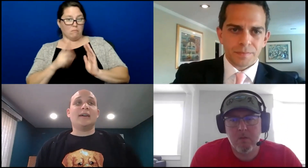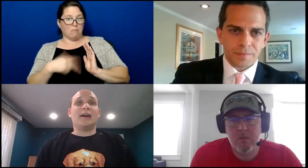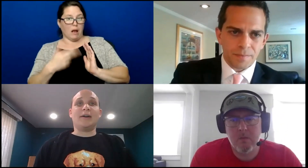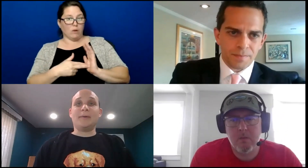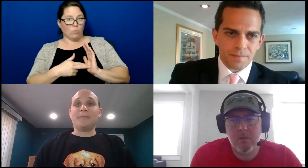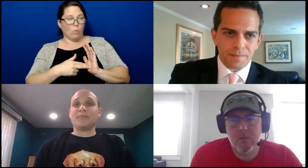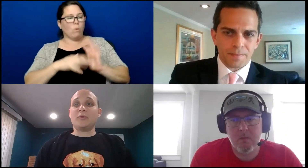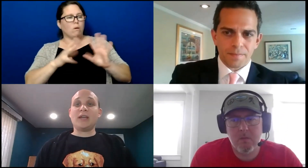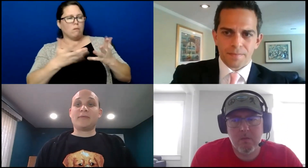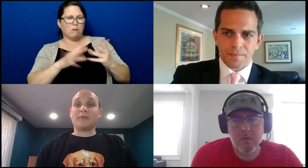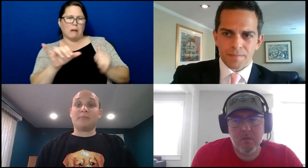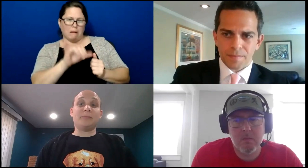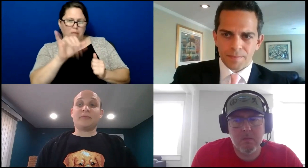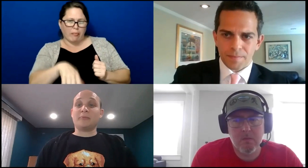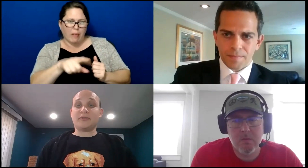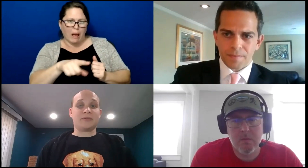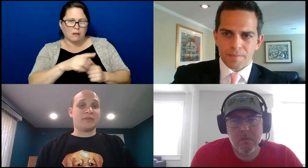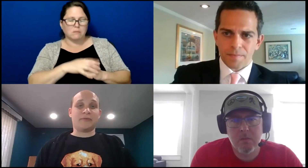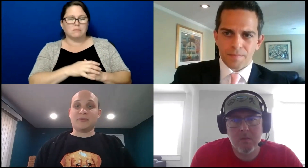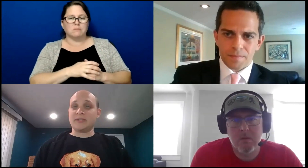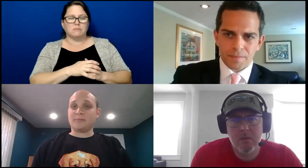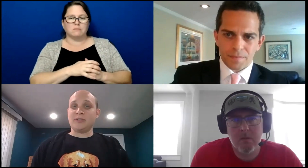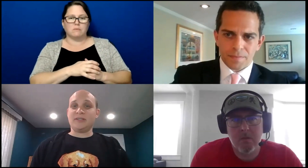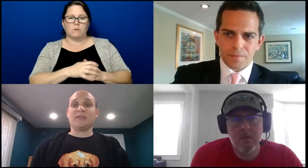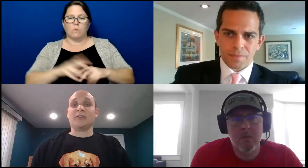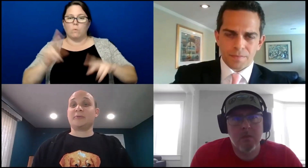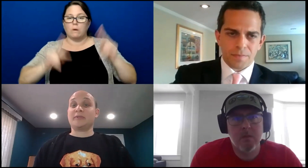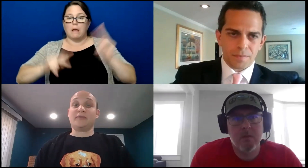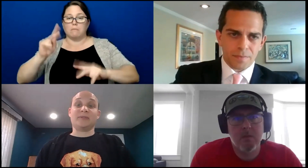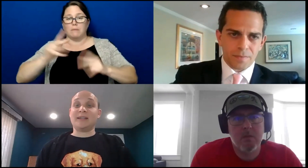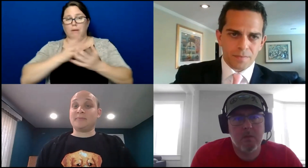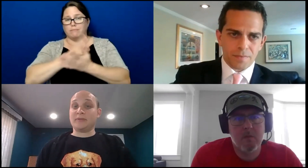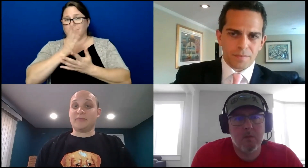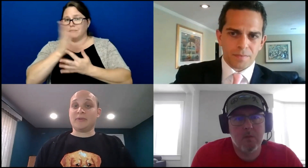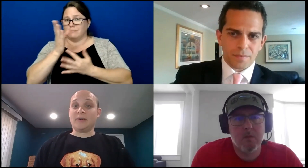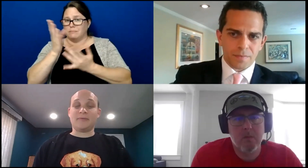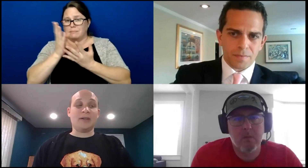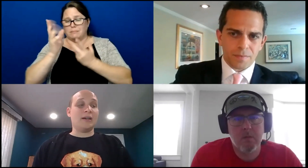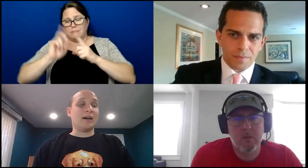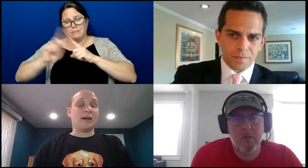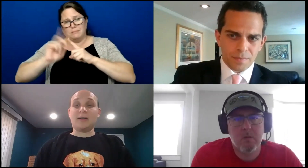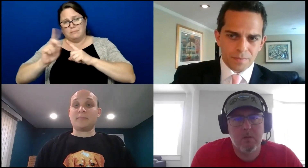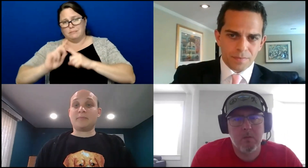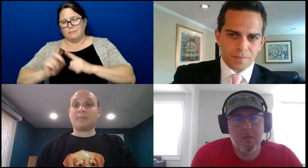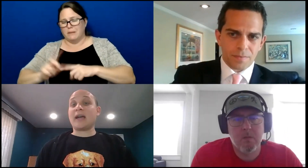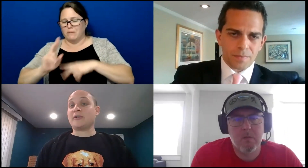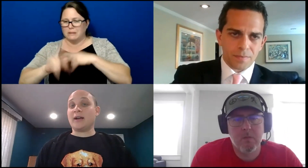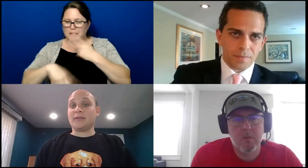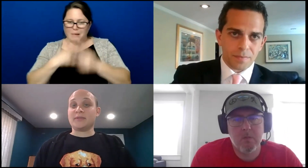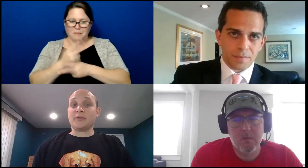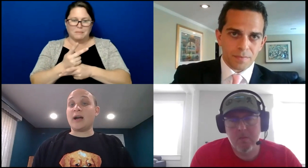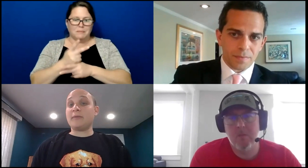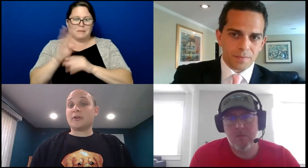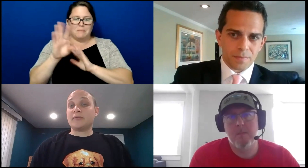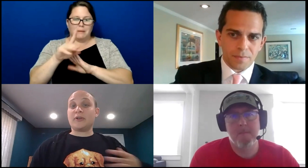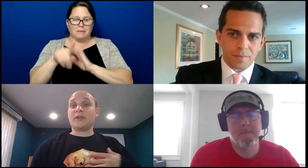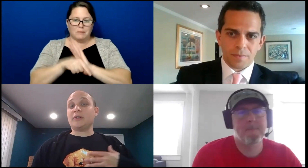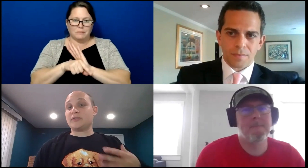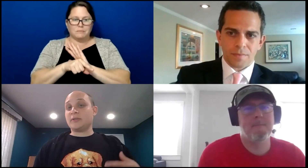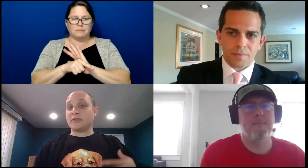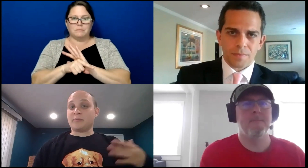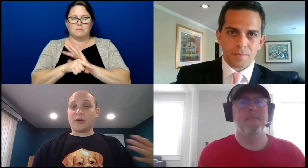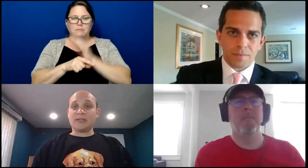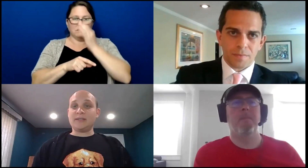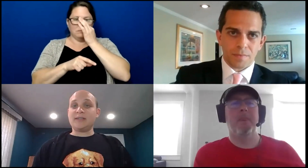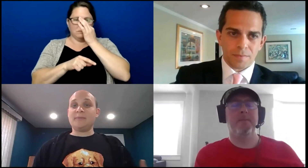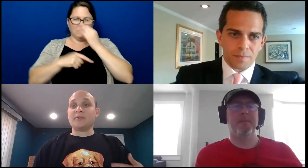that. We have people from all sorts of different disciplines and all sorts of different types of backgrounds. So I work very